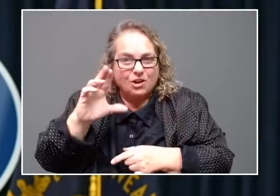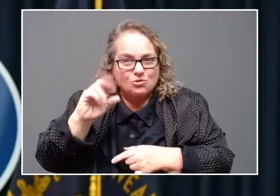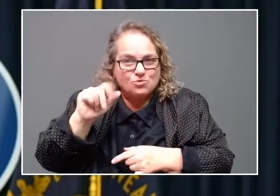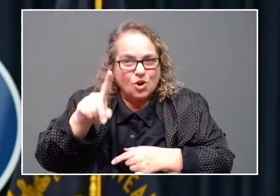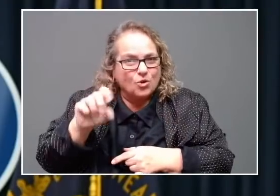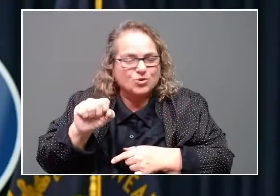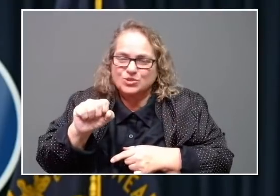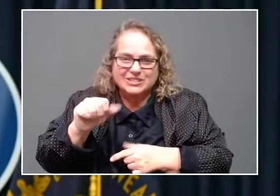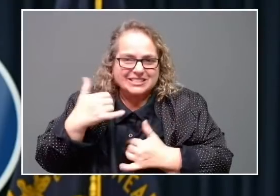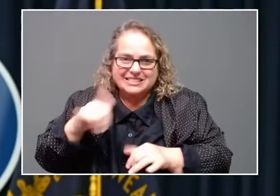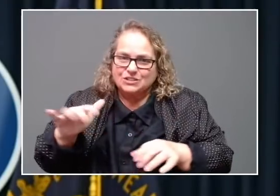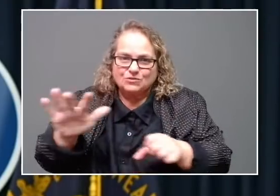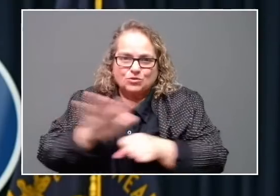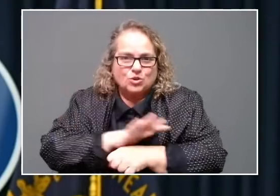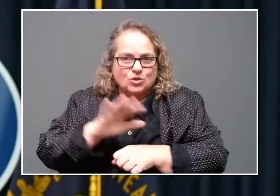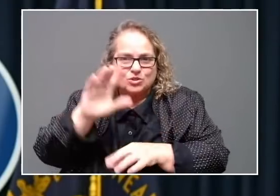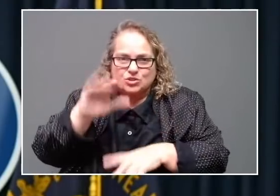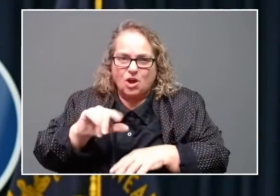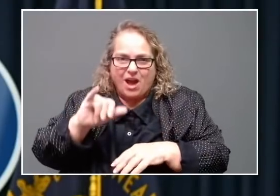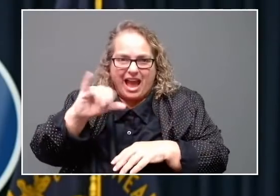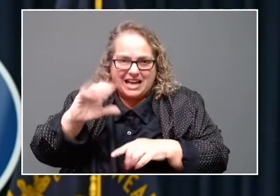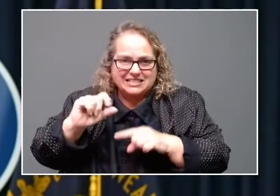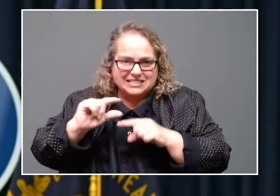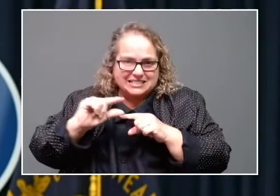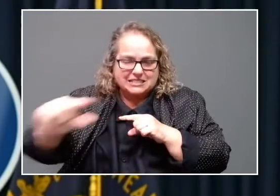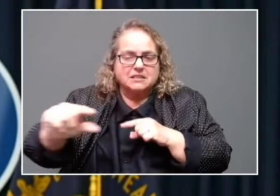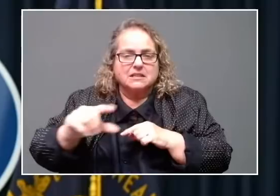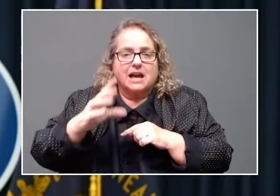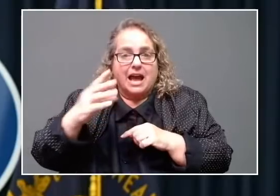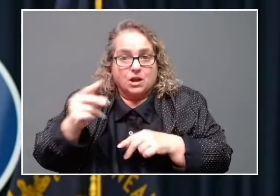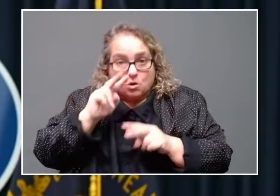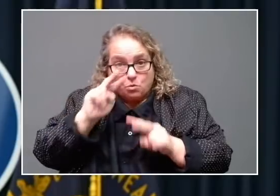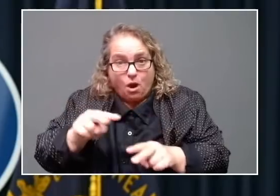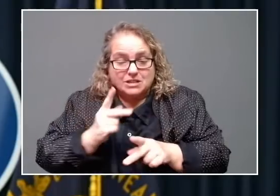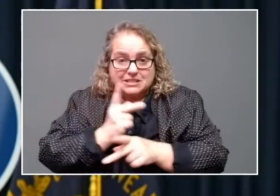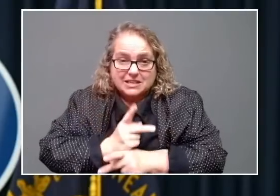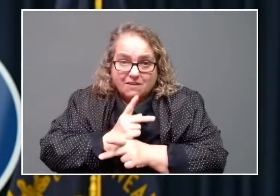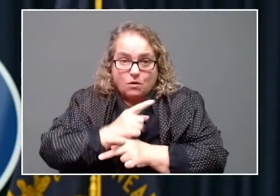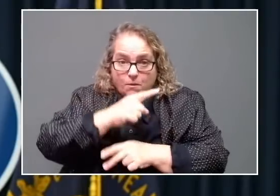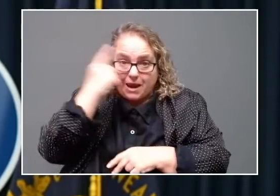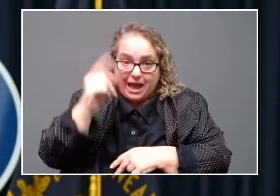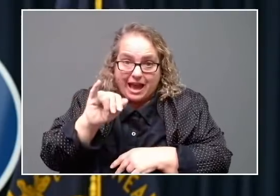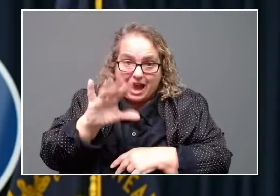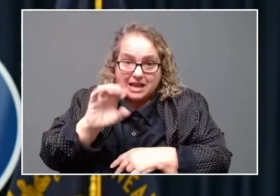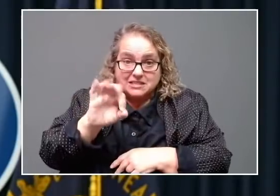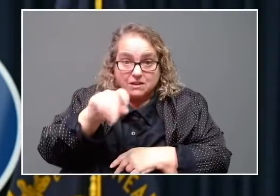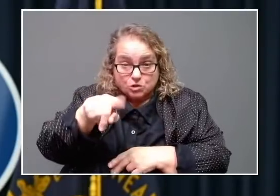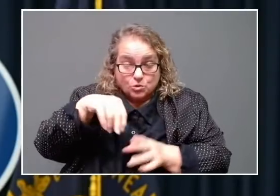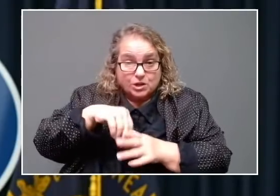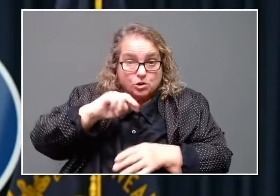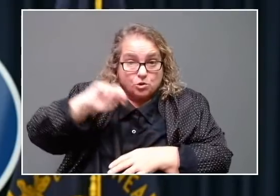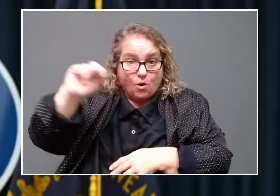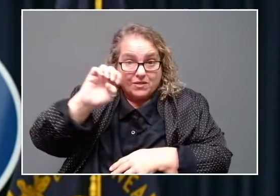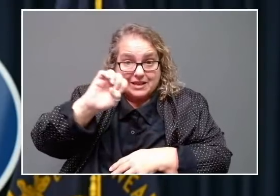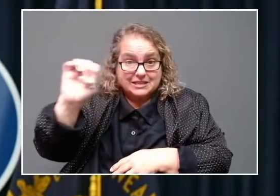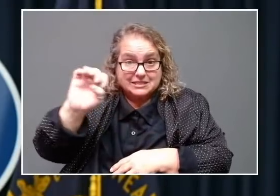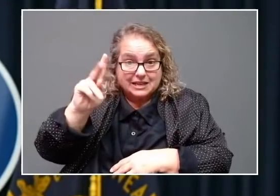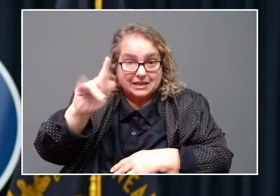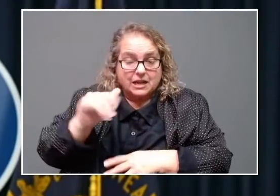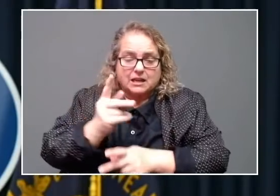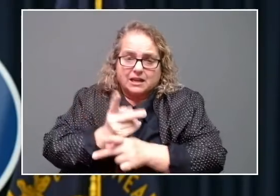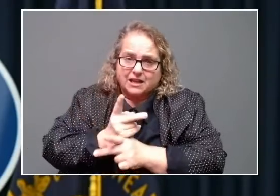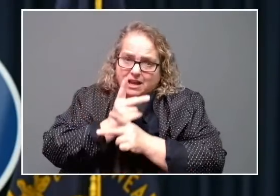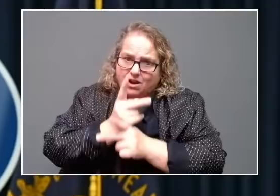mark. Those are ideal conditions for black ice. So if you are in that area of northeastern Kentucky, be careful. In